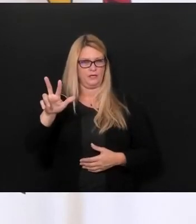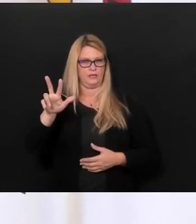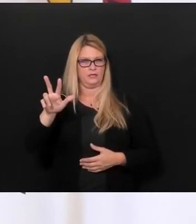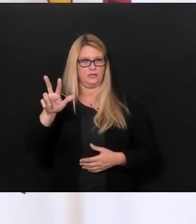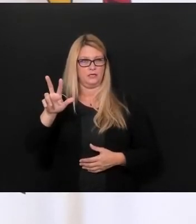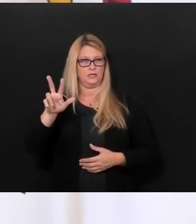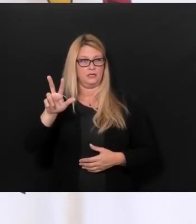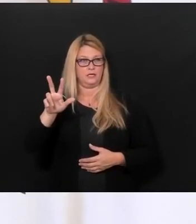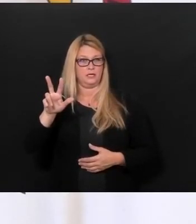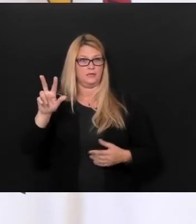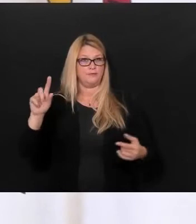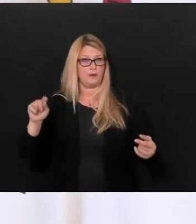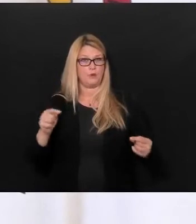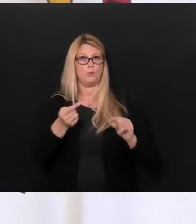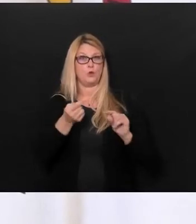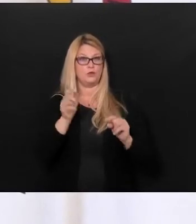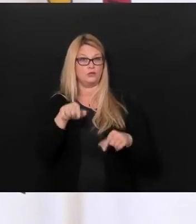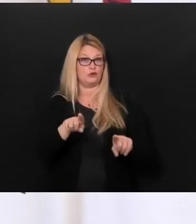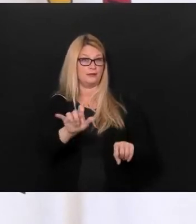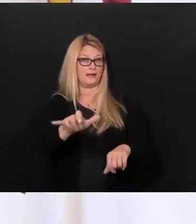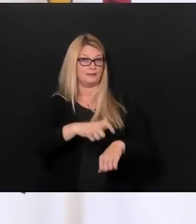were wounded at that time as well.